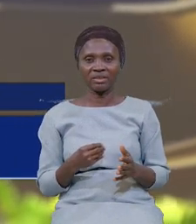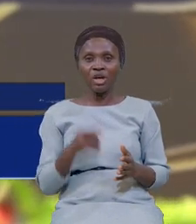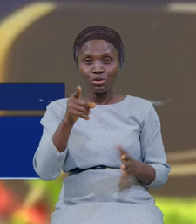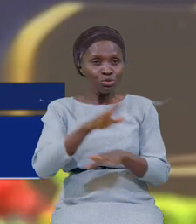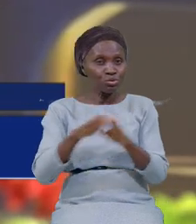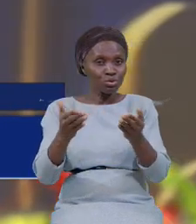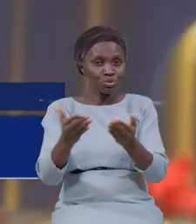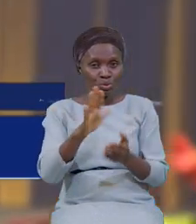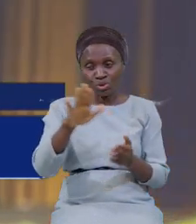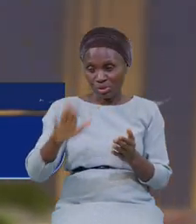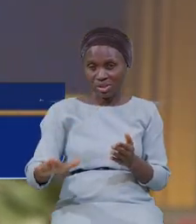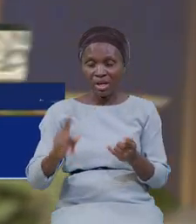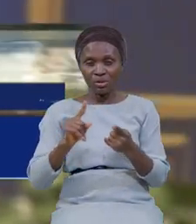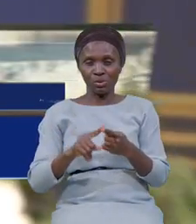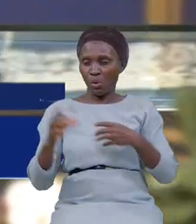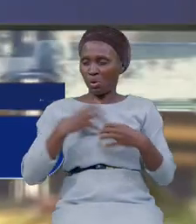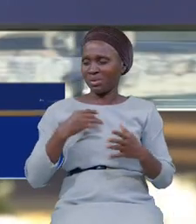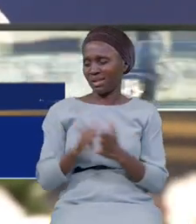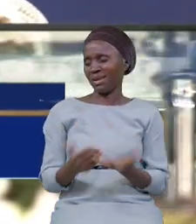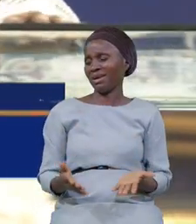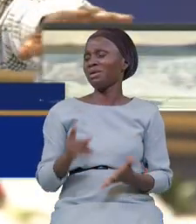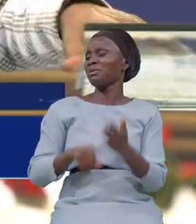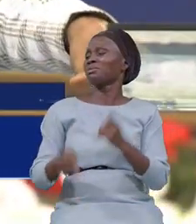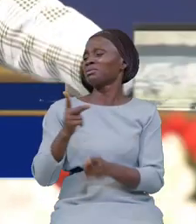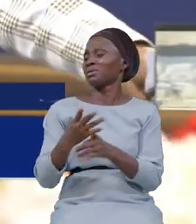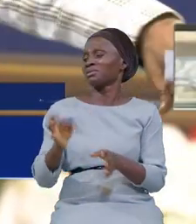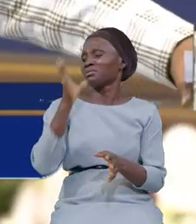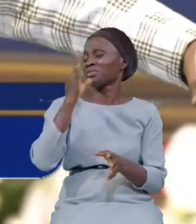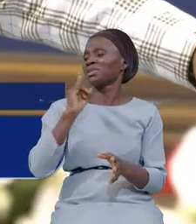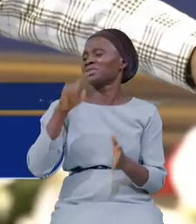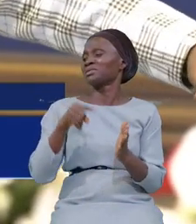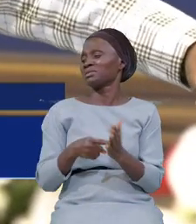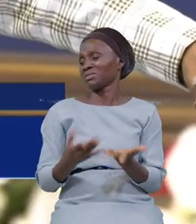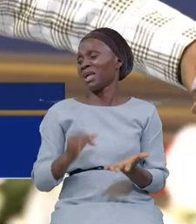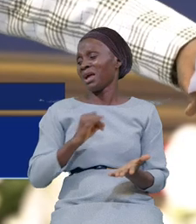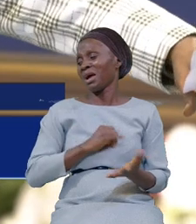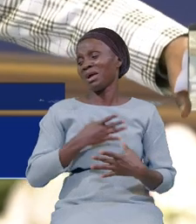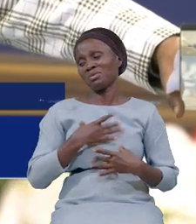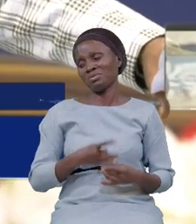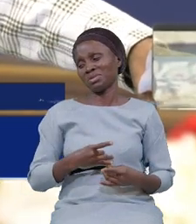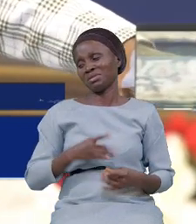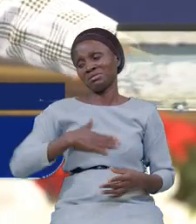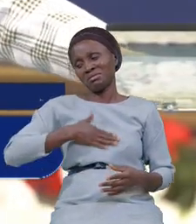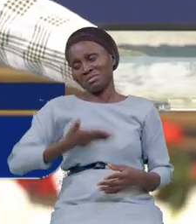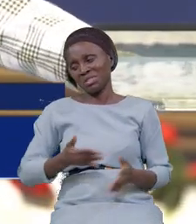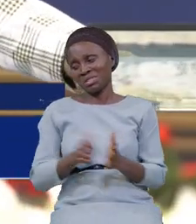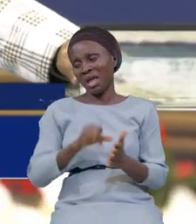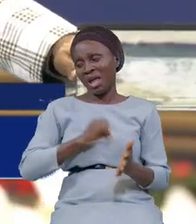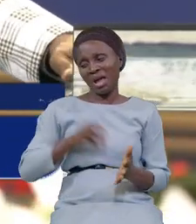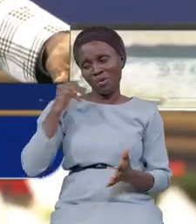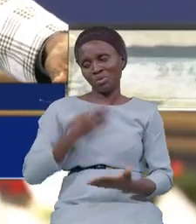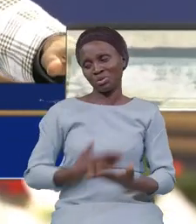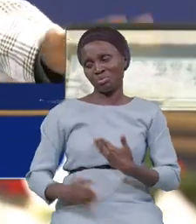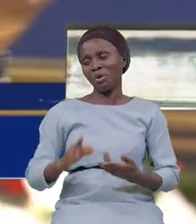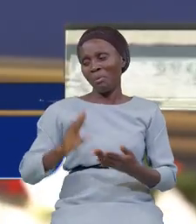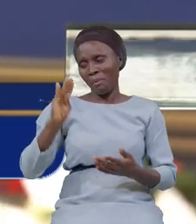What kind of daddy is this? I wish I'd been born by another daddy. You don't want the child to say that.